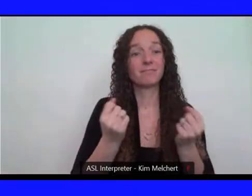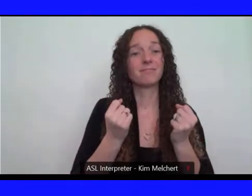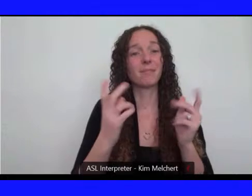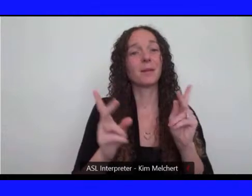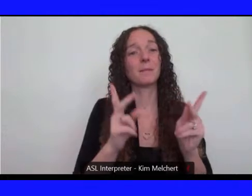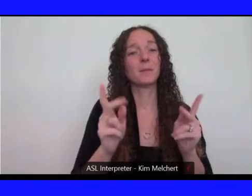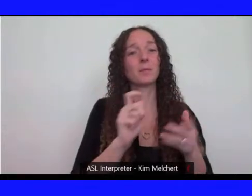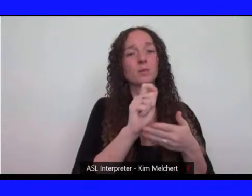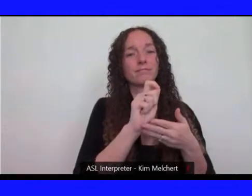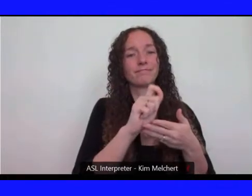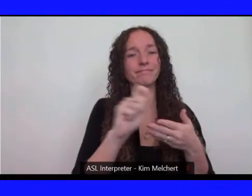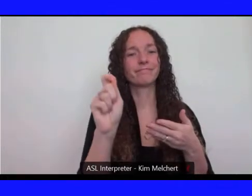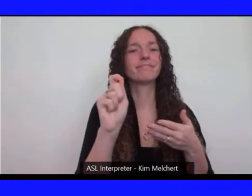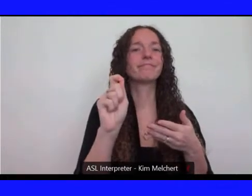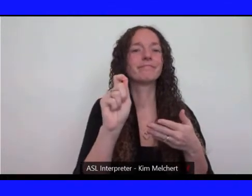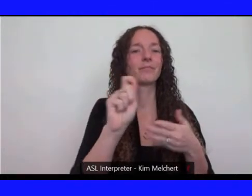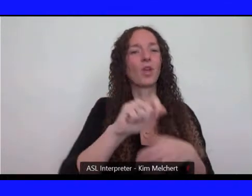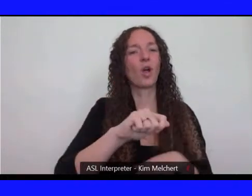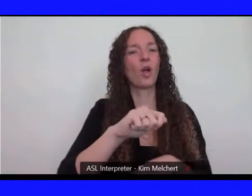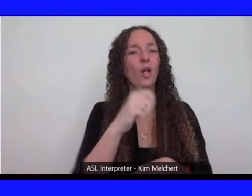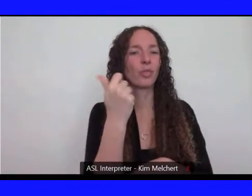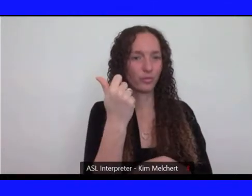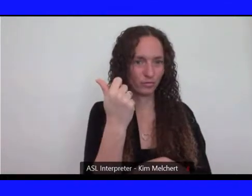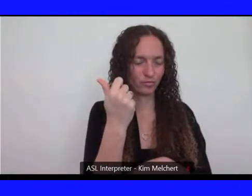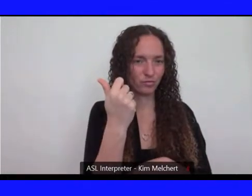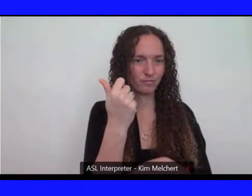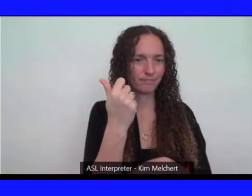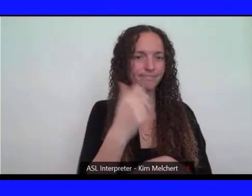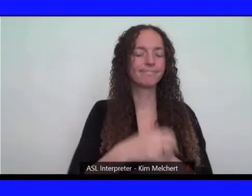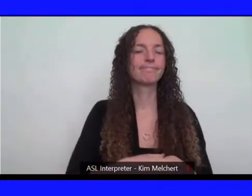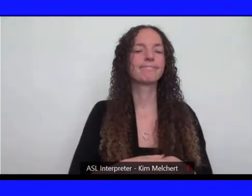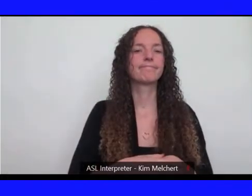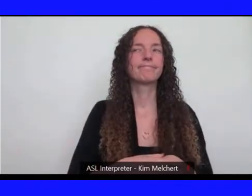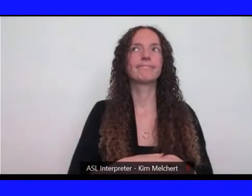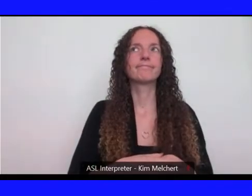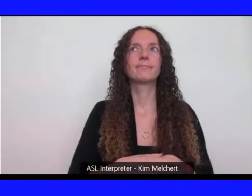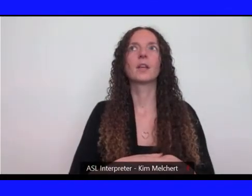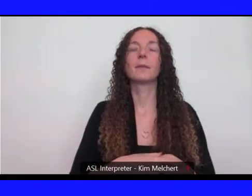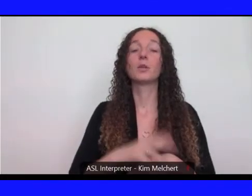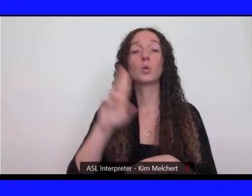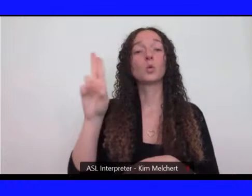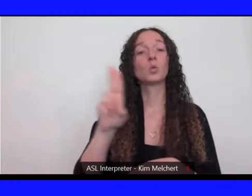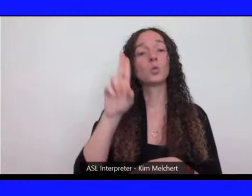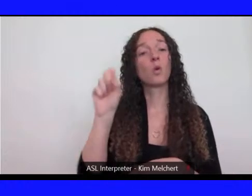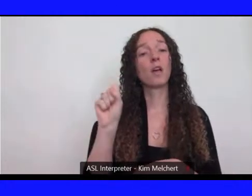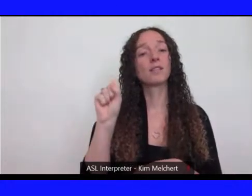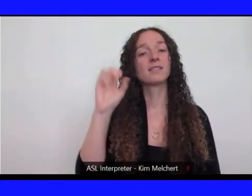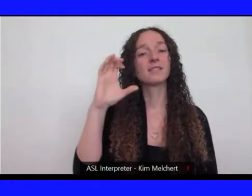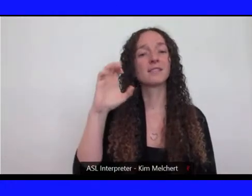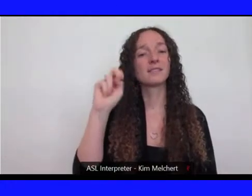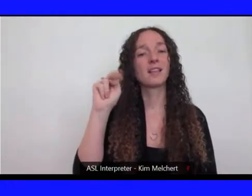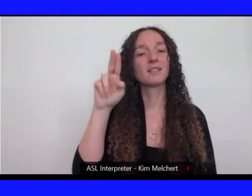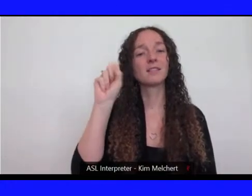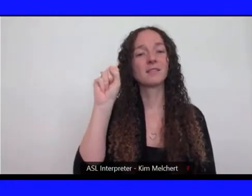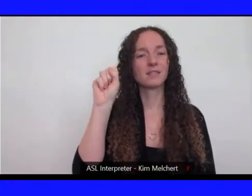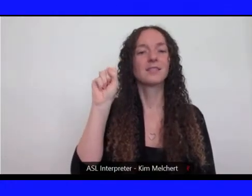others, especially in a city like New York, where there is a lot of mixing